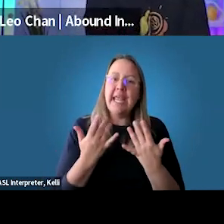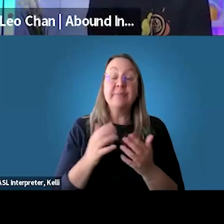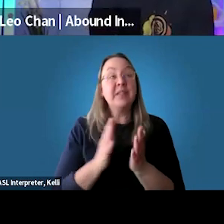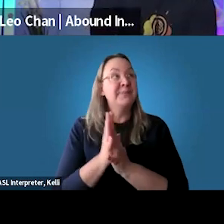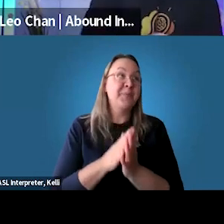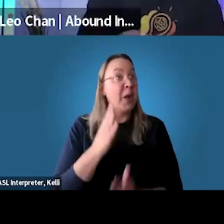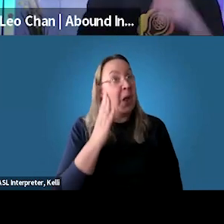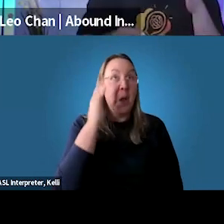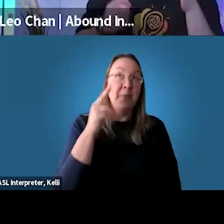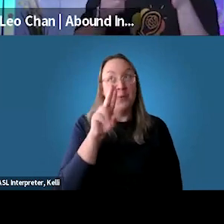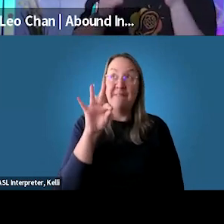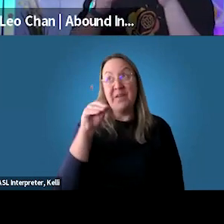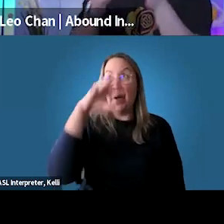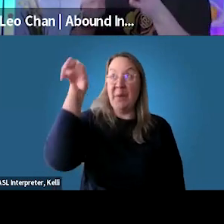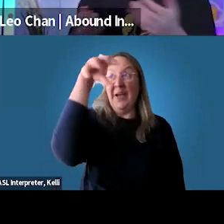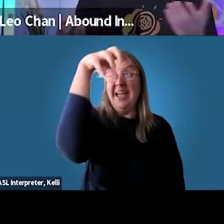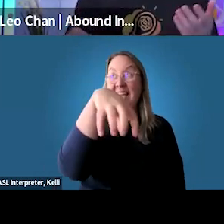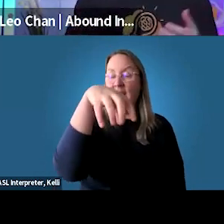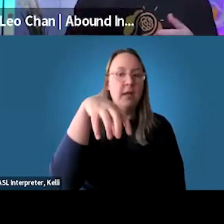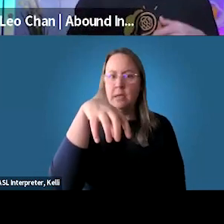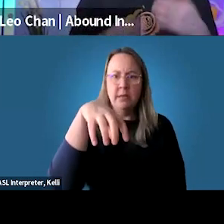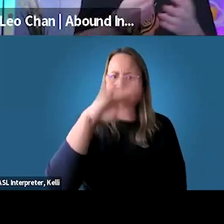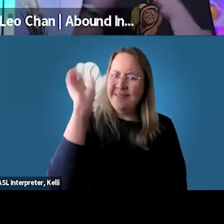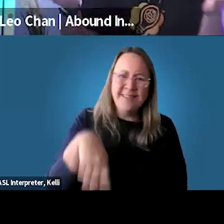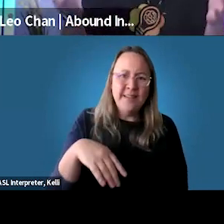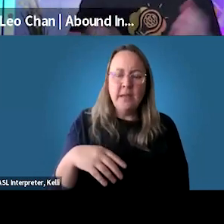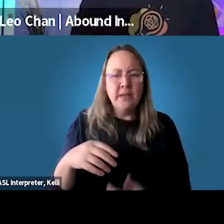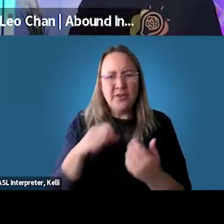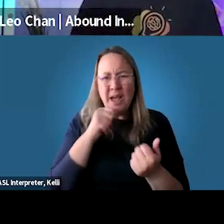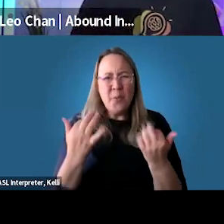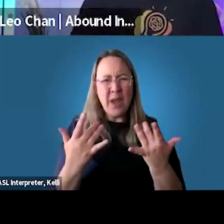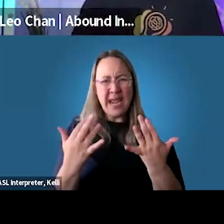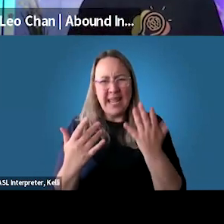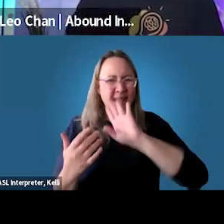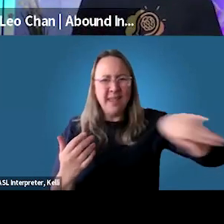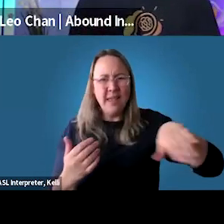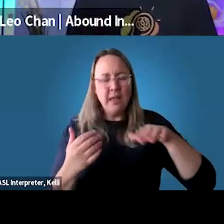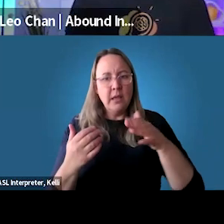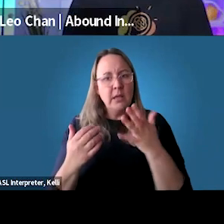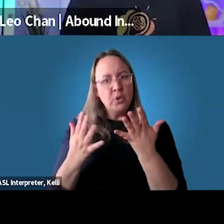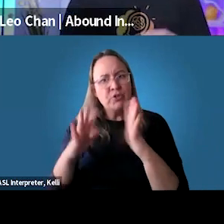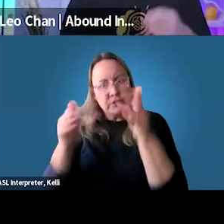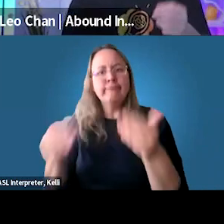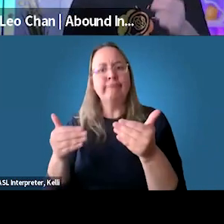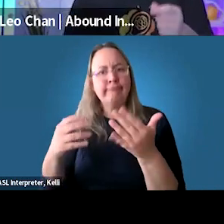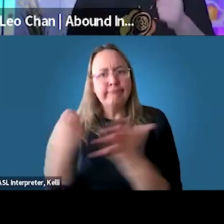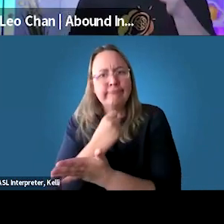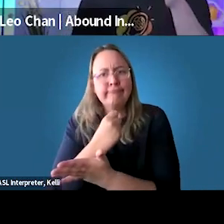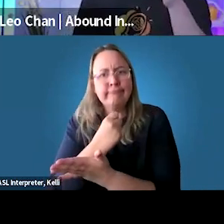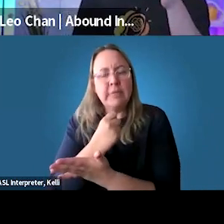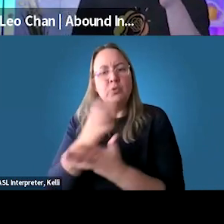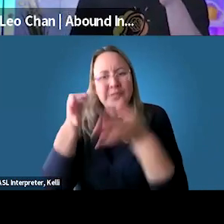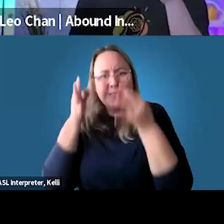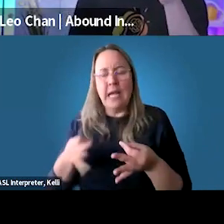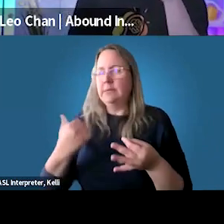passes by today, you actually go and do something about it. So you're not waiting for this thing to pass you. And it's making the